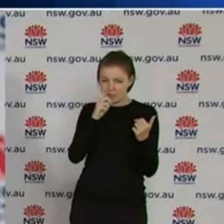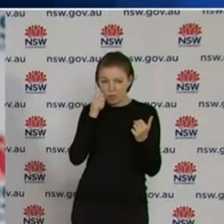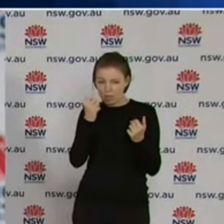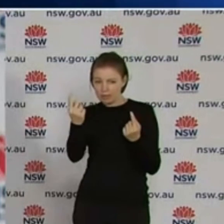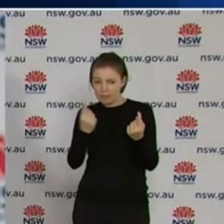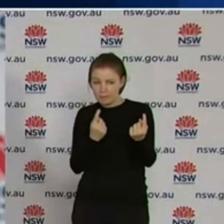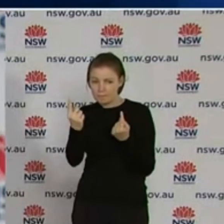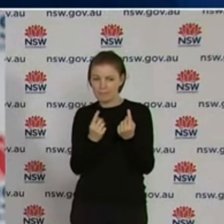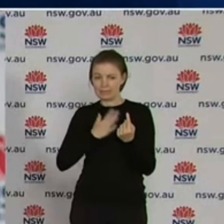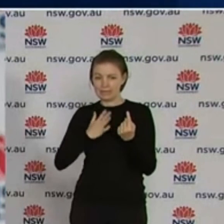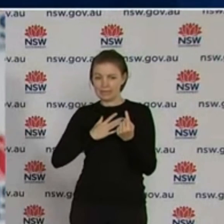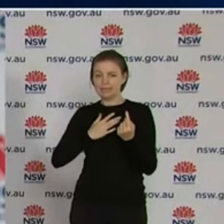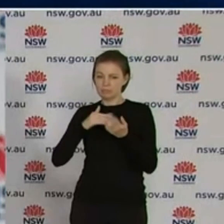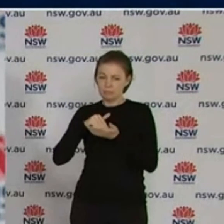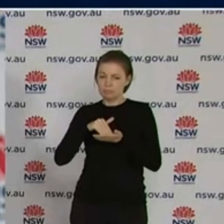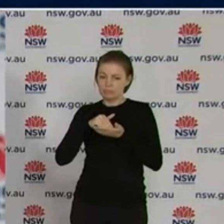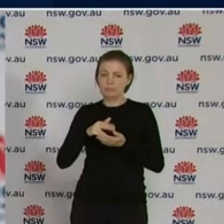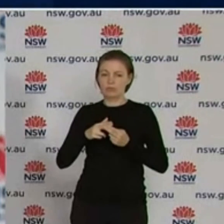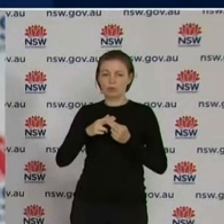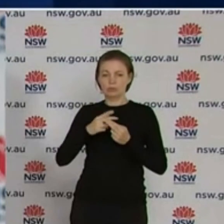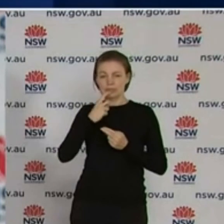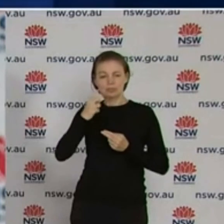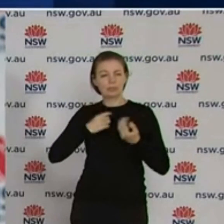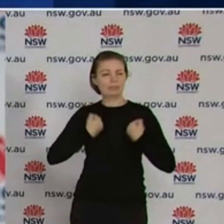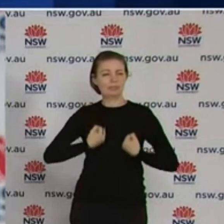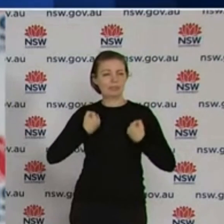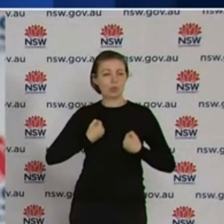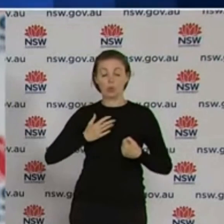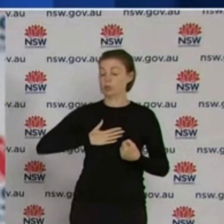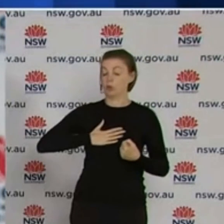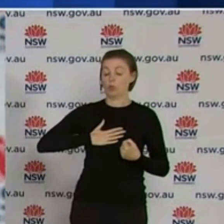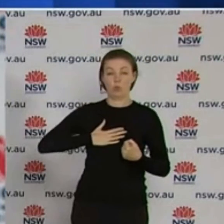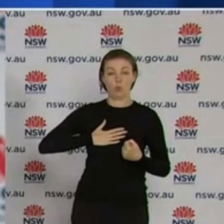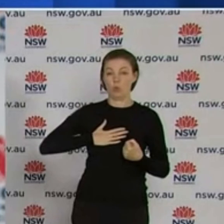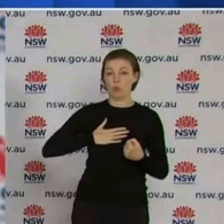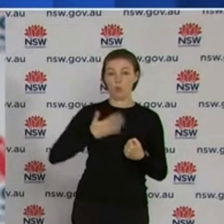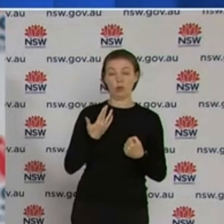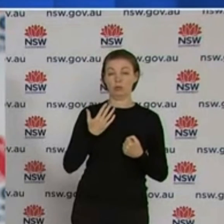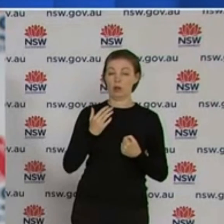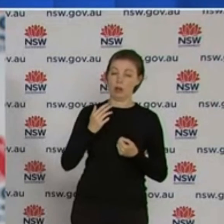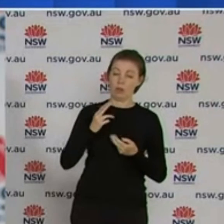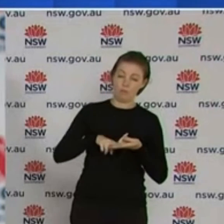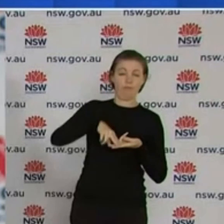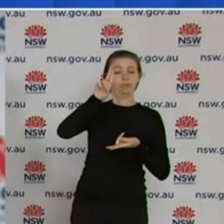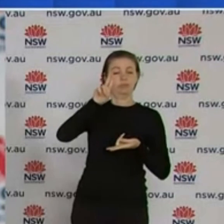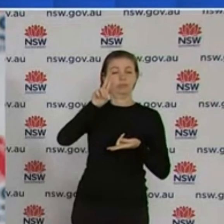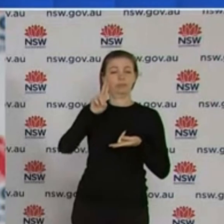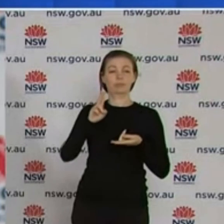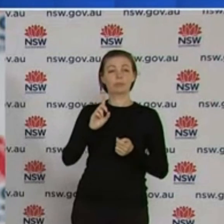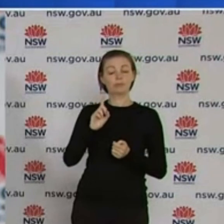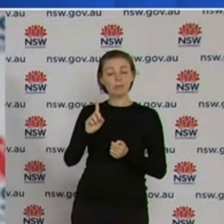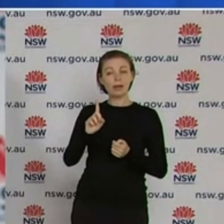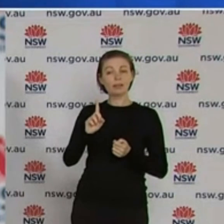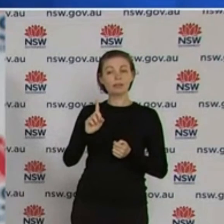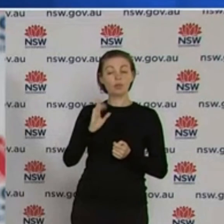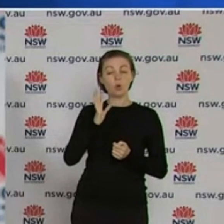going to require ICU. We certainly don't want it to get anywhere near that 1,550 number. But I do want to